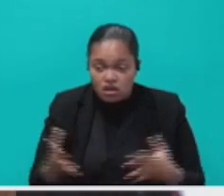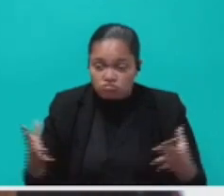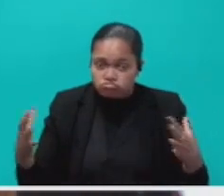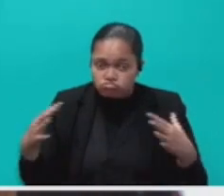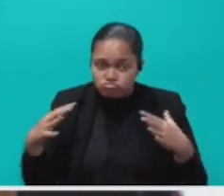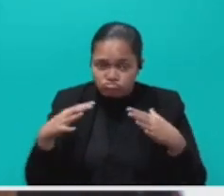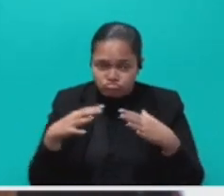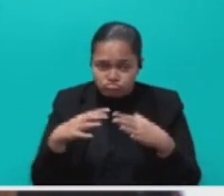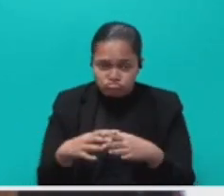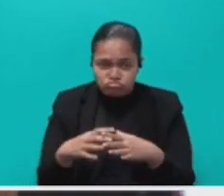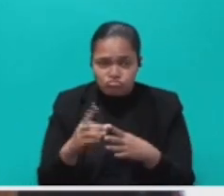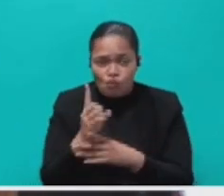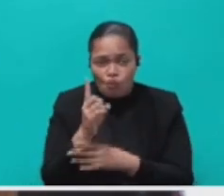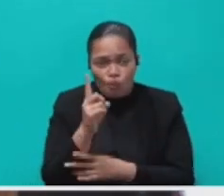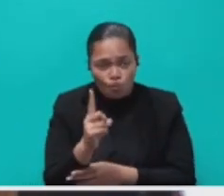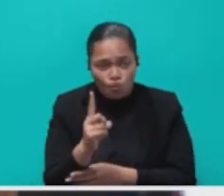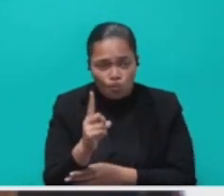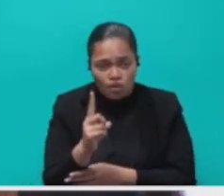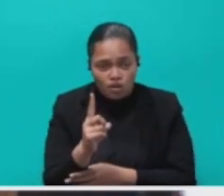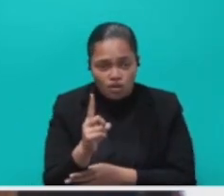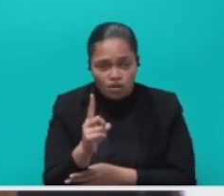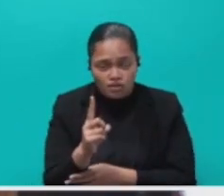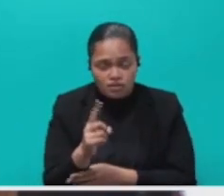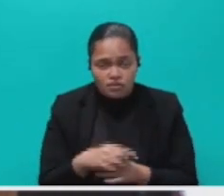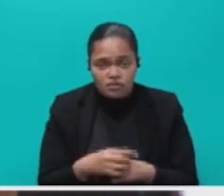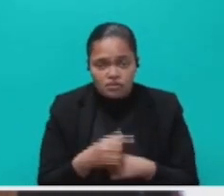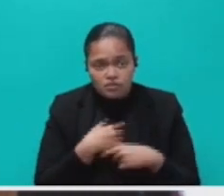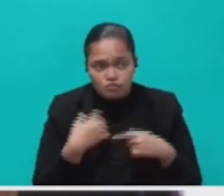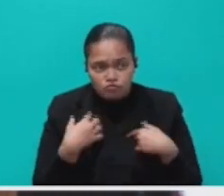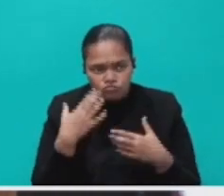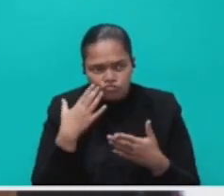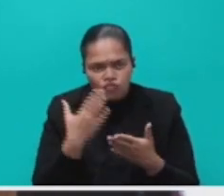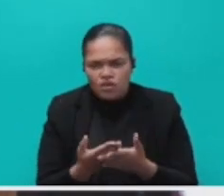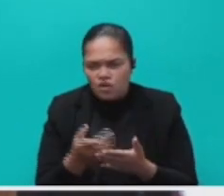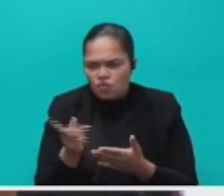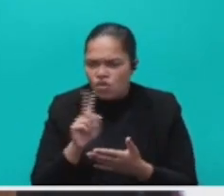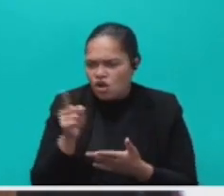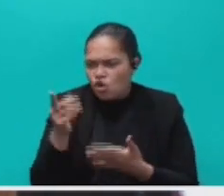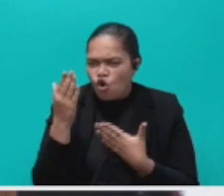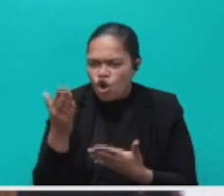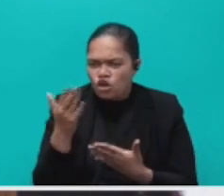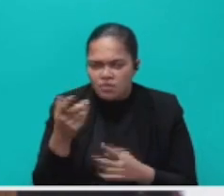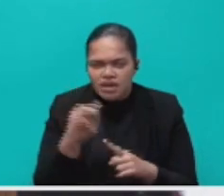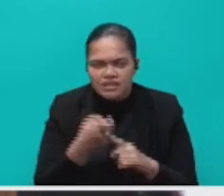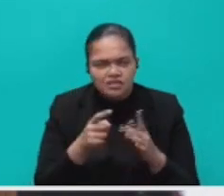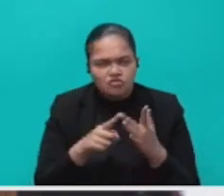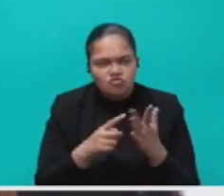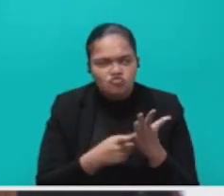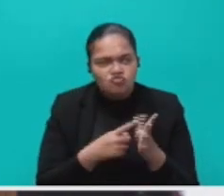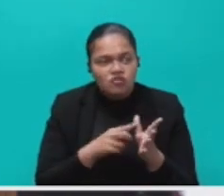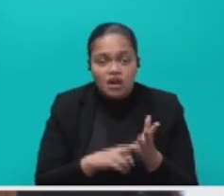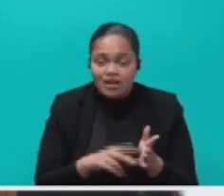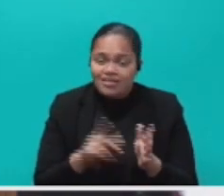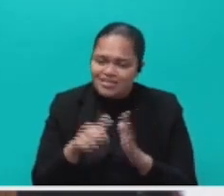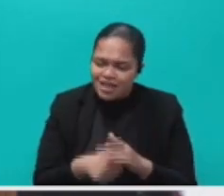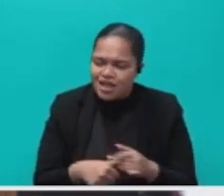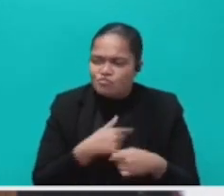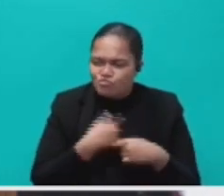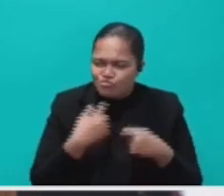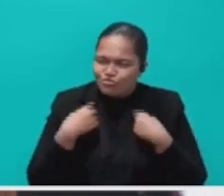as one, we've proved, as mentioned by the Honorable Kiran, times when we can show that we